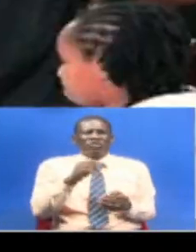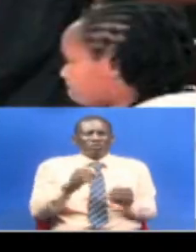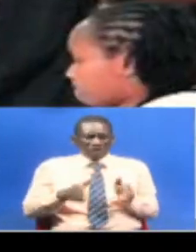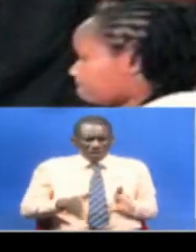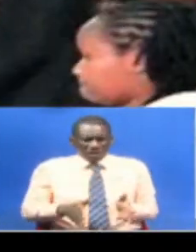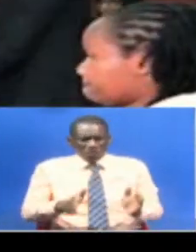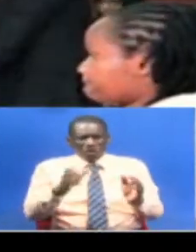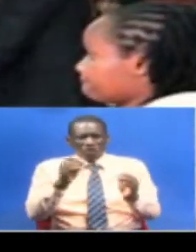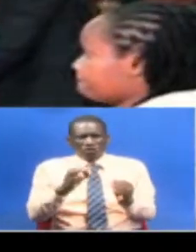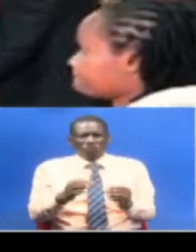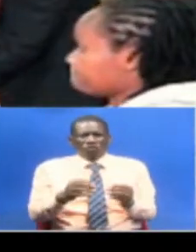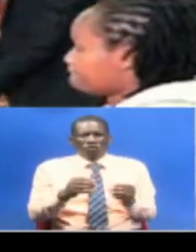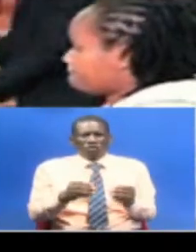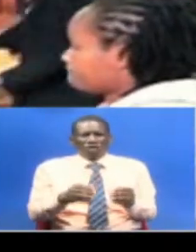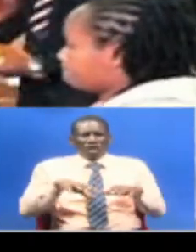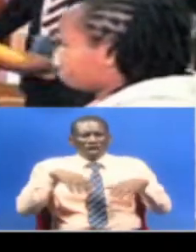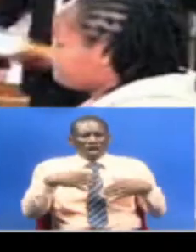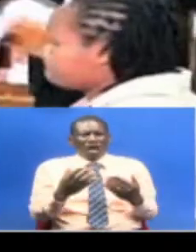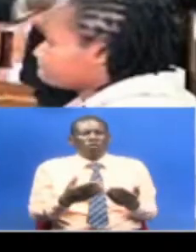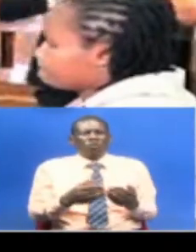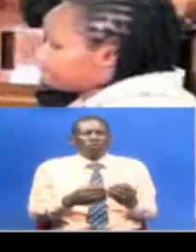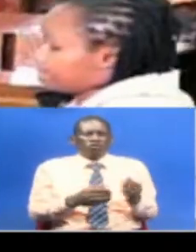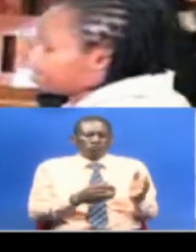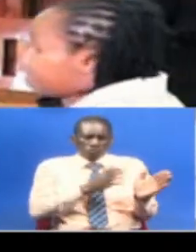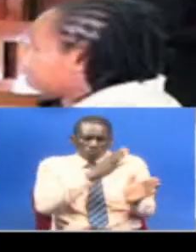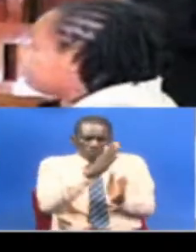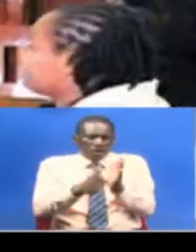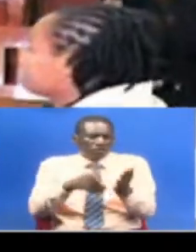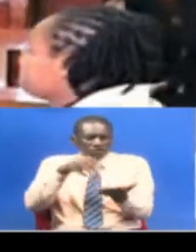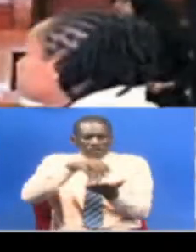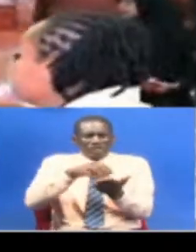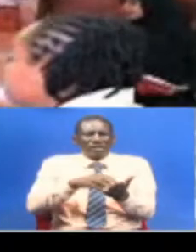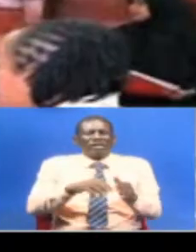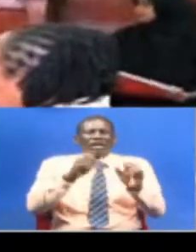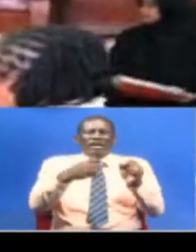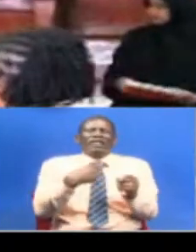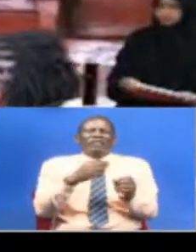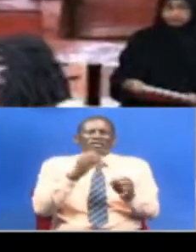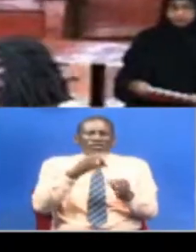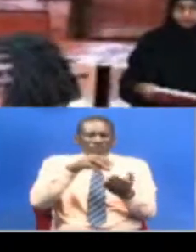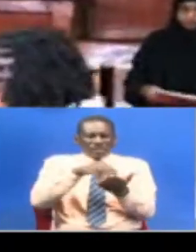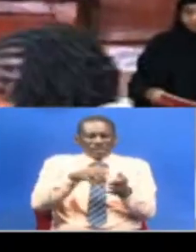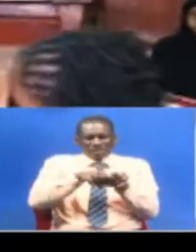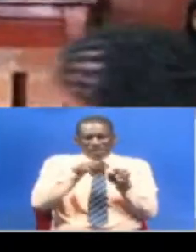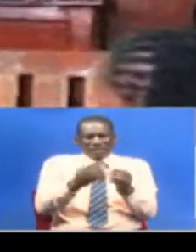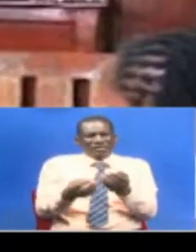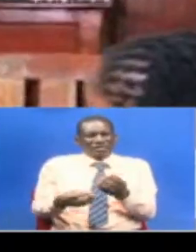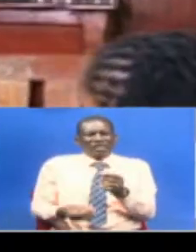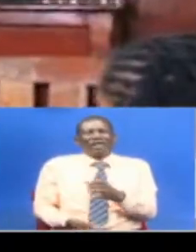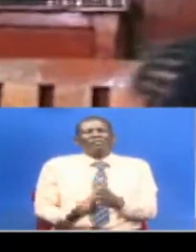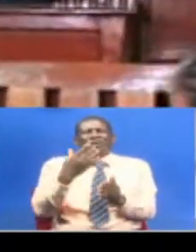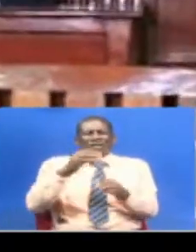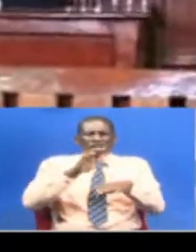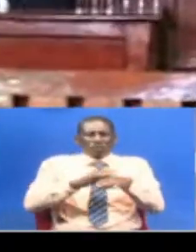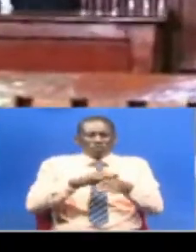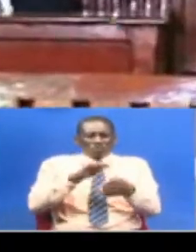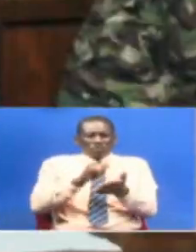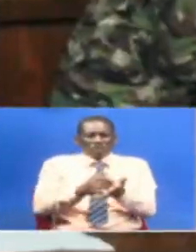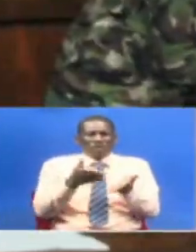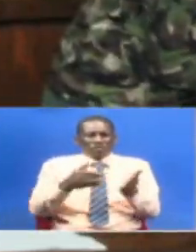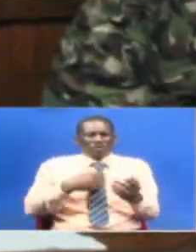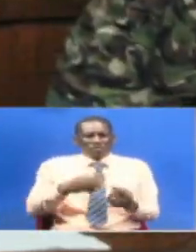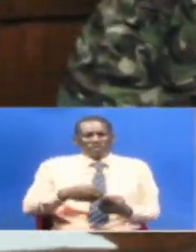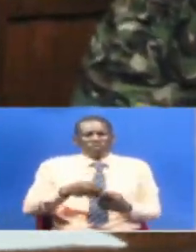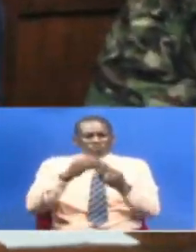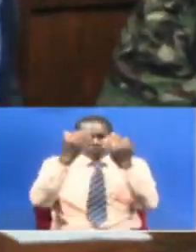of how to arrange for such cases, I will say when such a case, and it's good now, we now have a specialized court